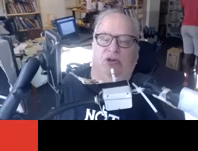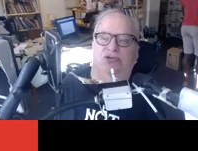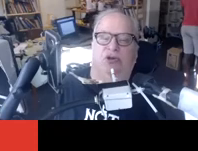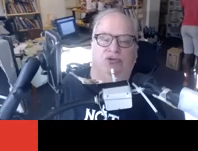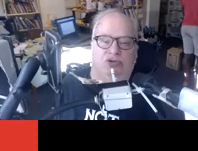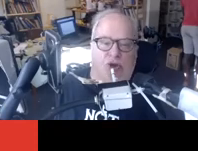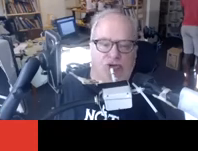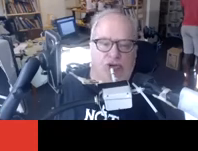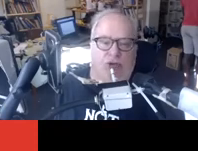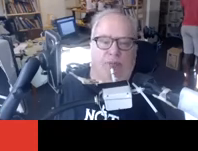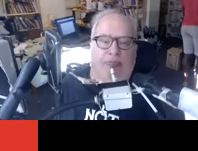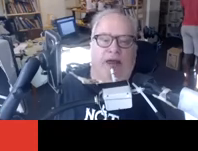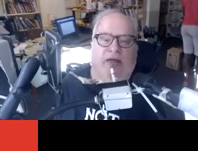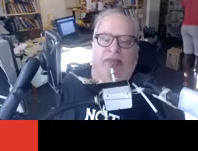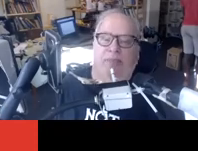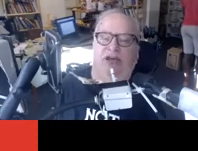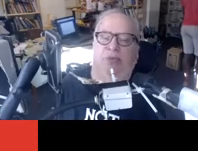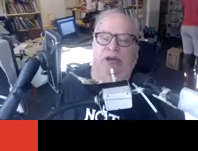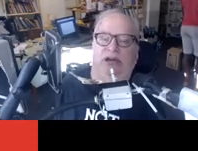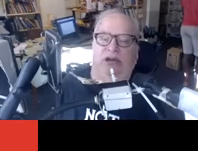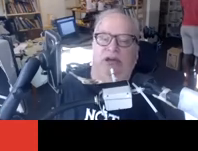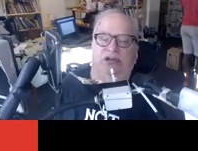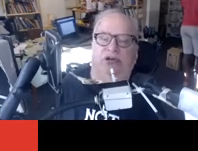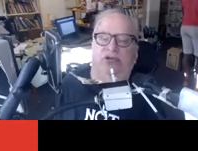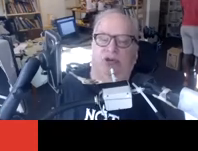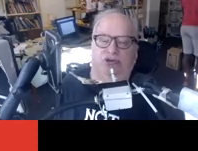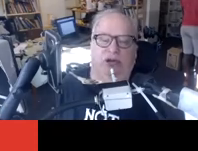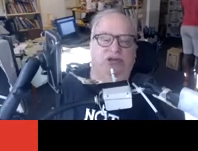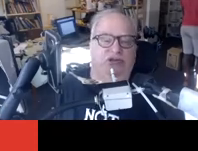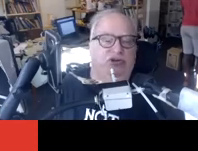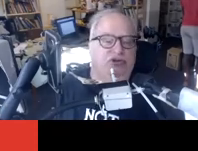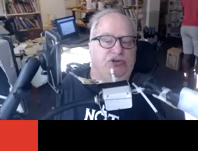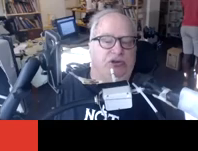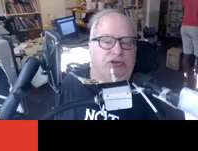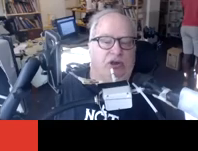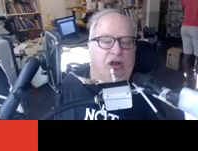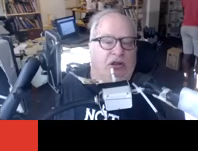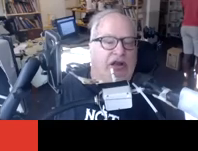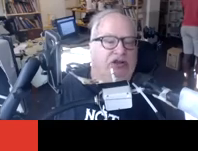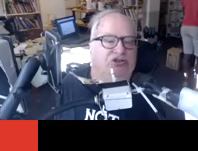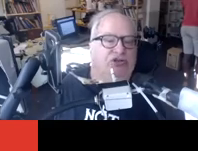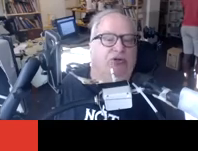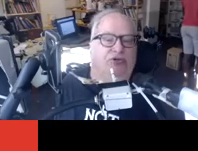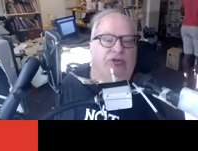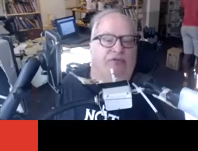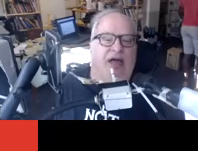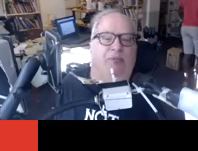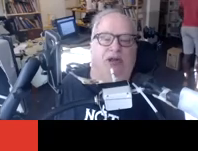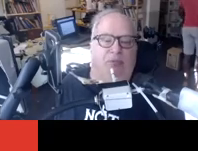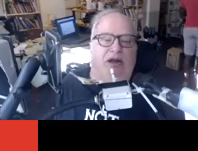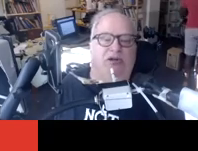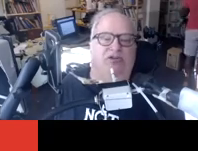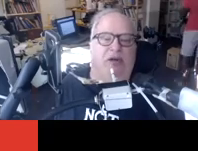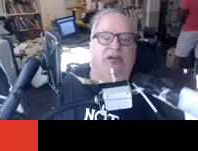is also social. That means we need to consider social institutions like insurers, the